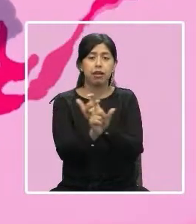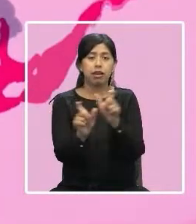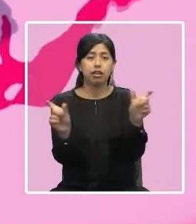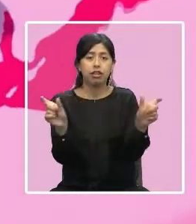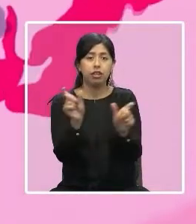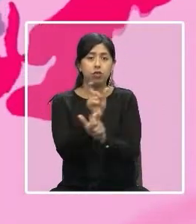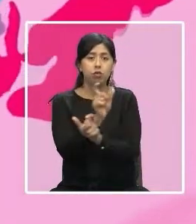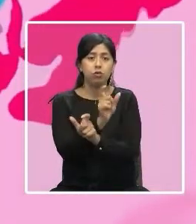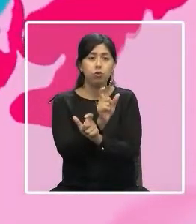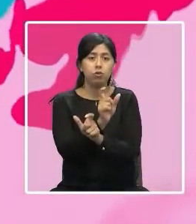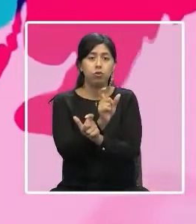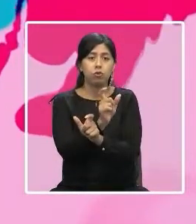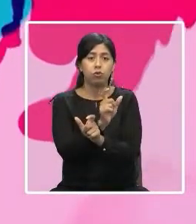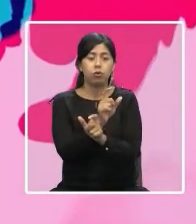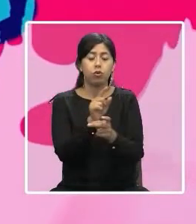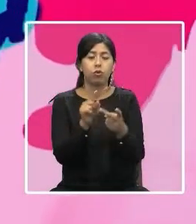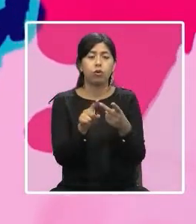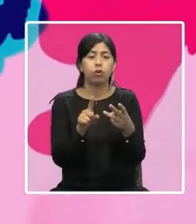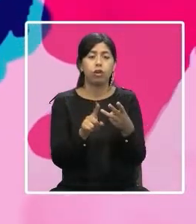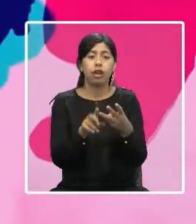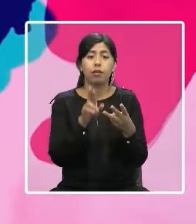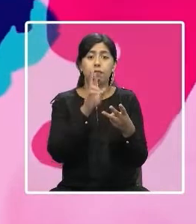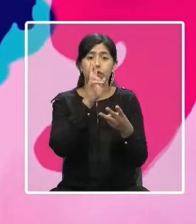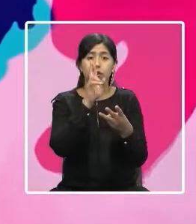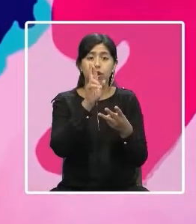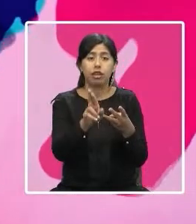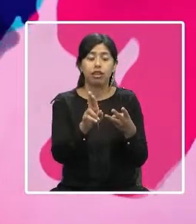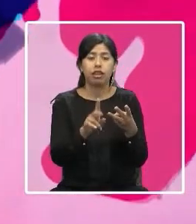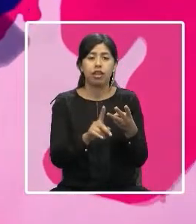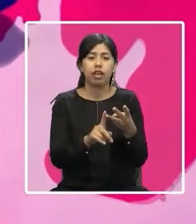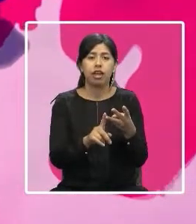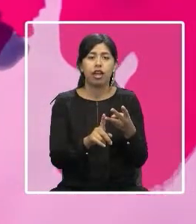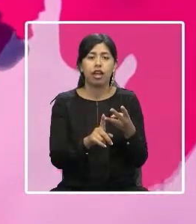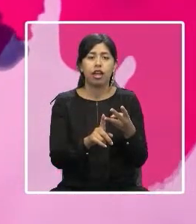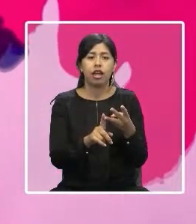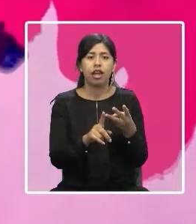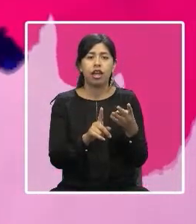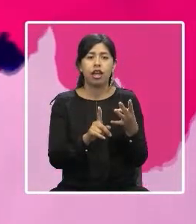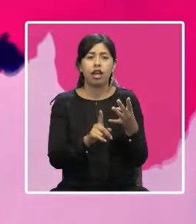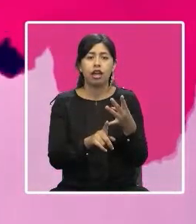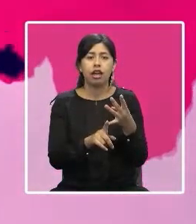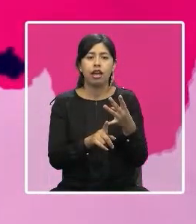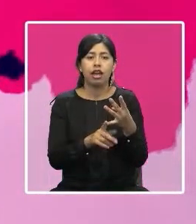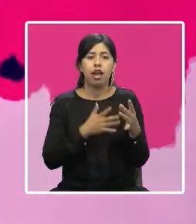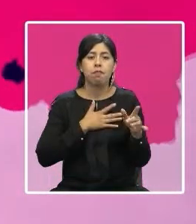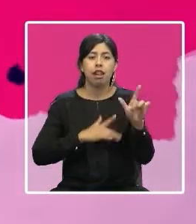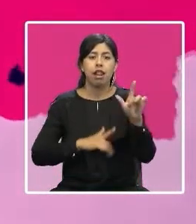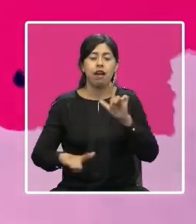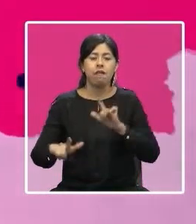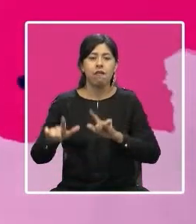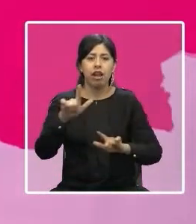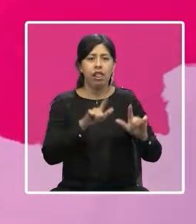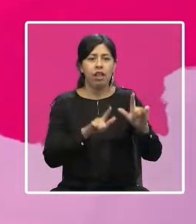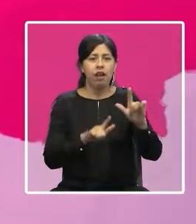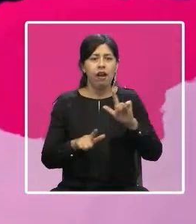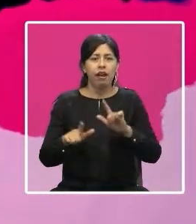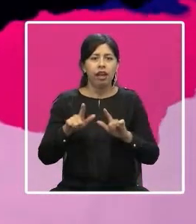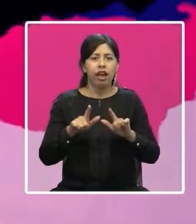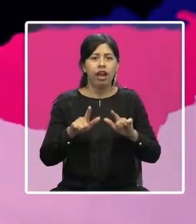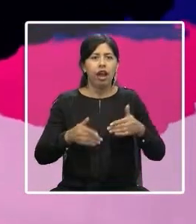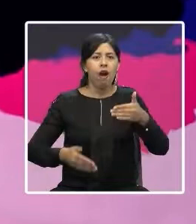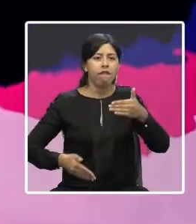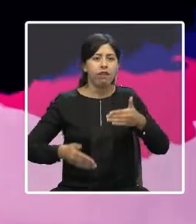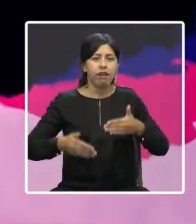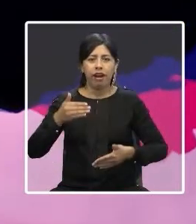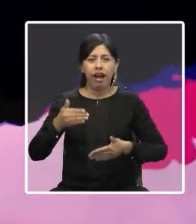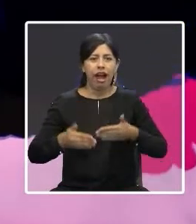synthesis. So we create in my lab conversational agent and robotics platforms like with